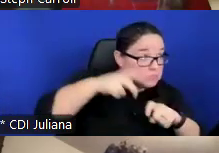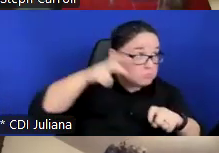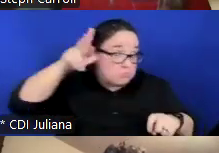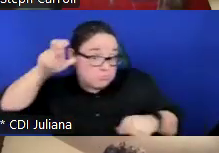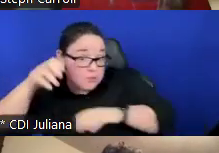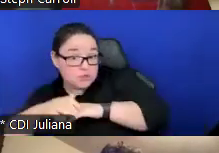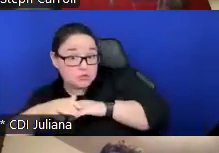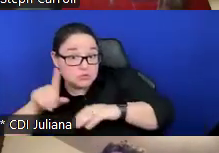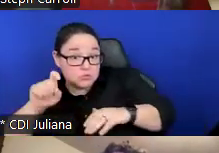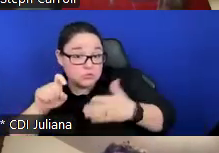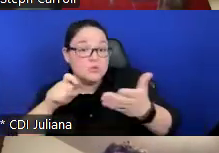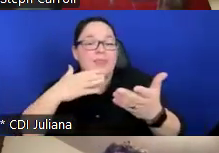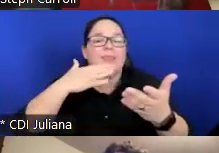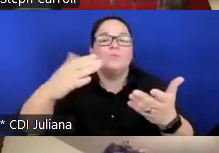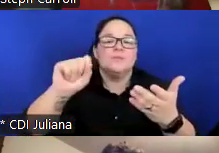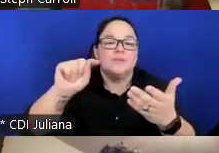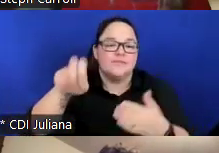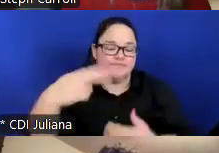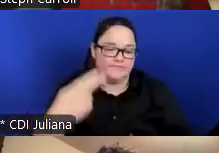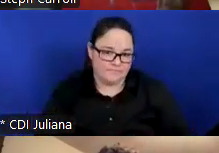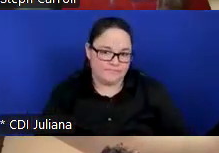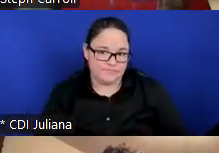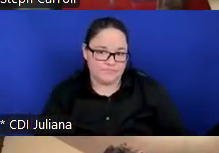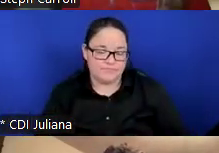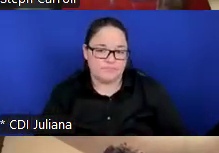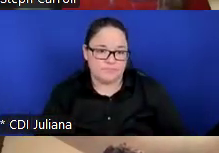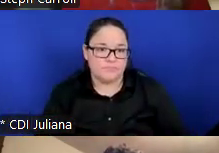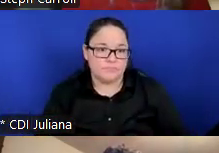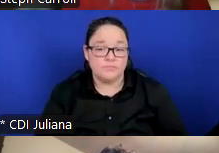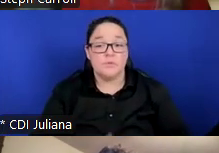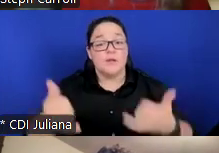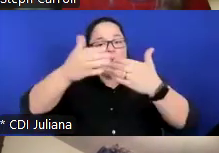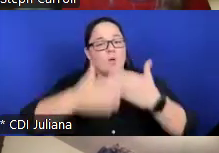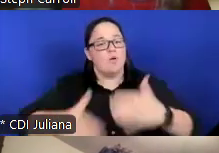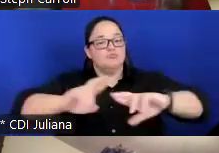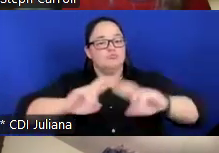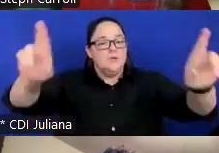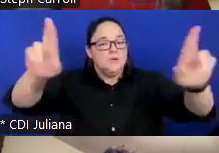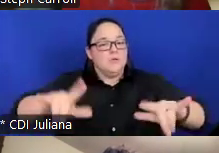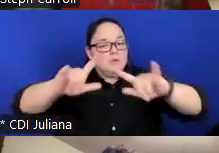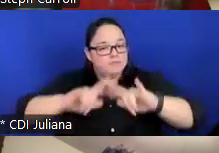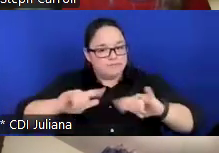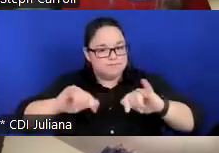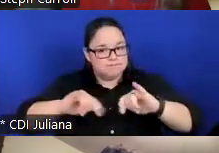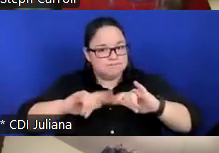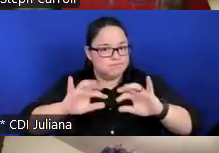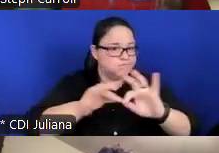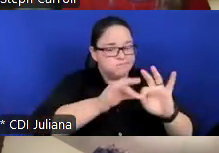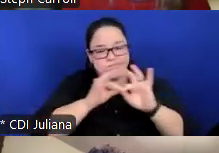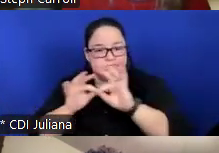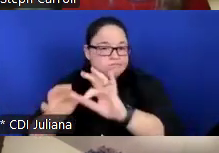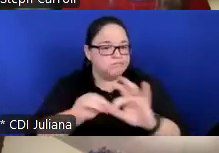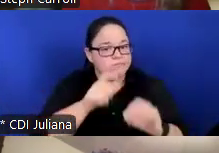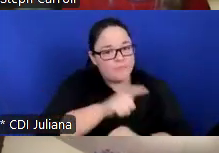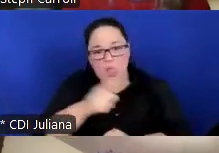resto de using este simultaneous anuncio. interpreting for the rest of this Ahora, announcement. todas las personas que prefieren participar Now, en all un of the solo people who idioma prefer deben to